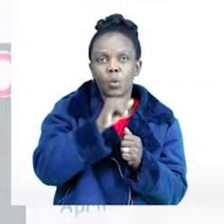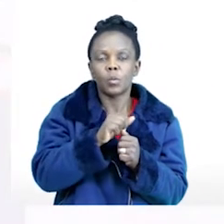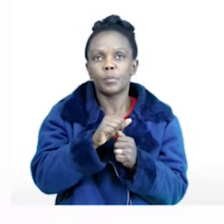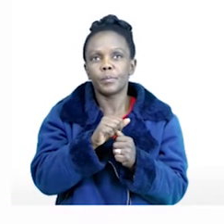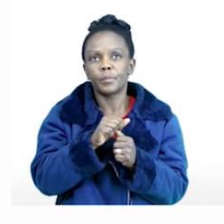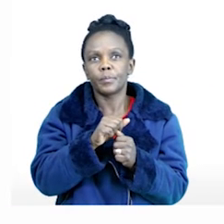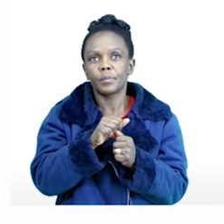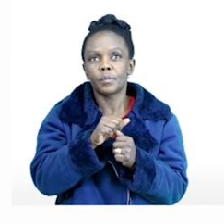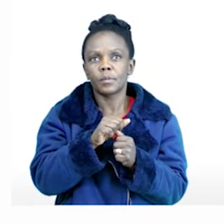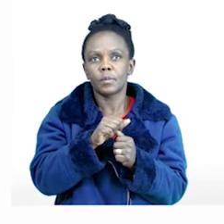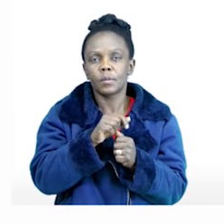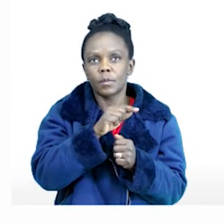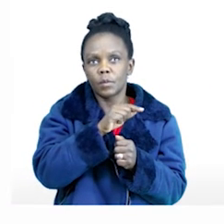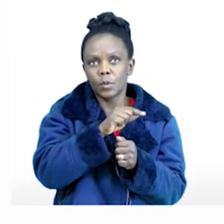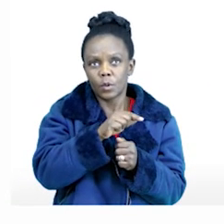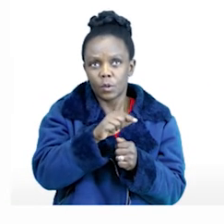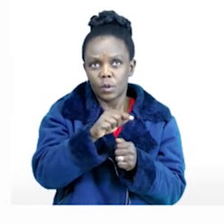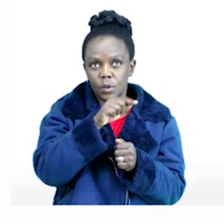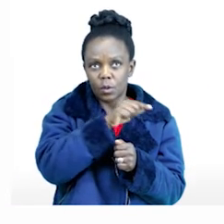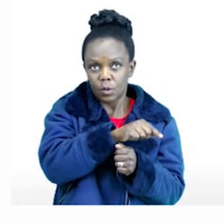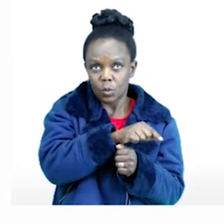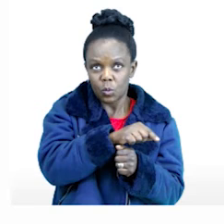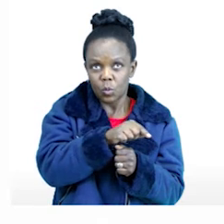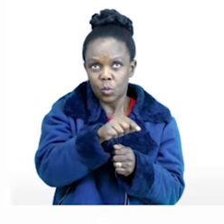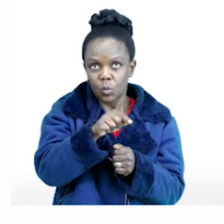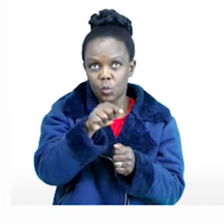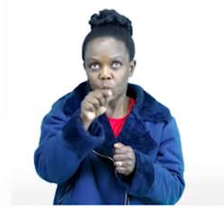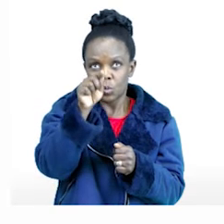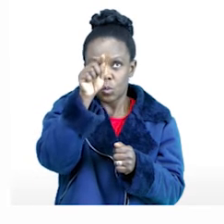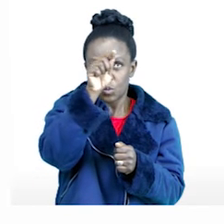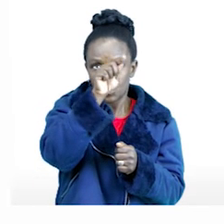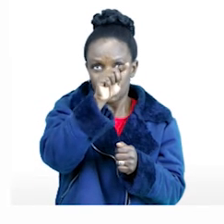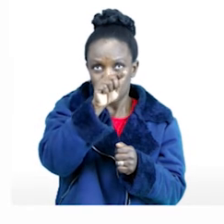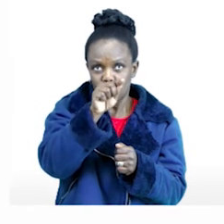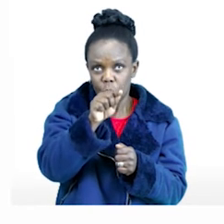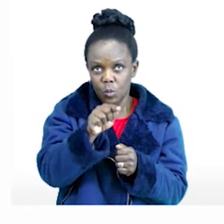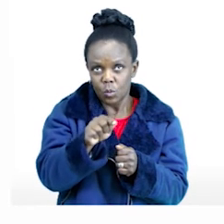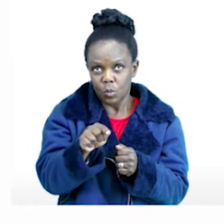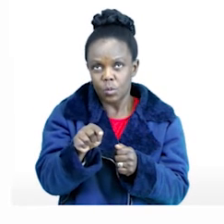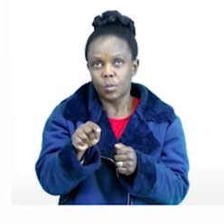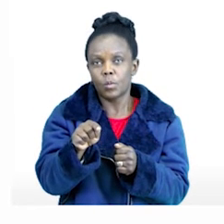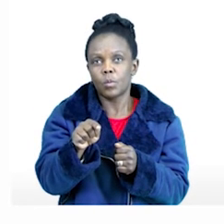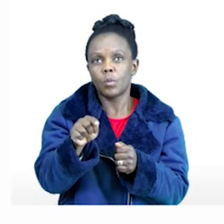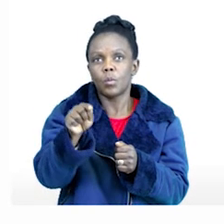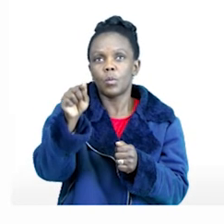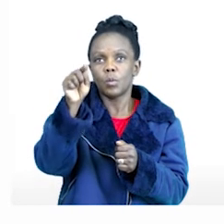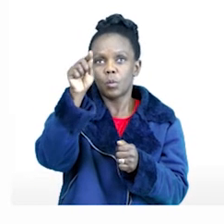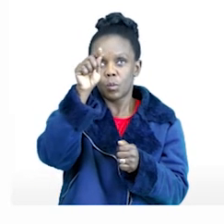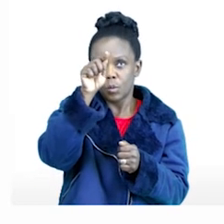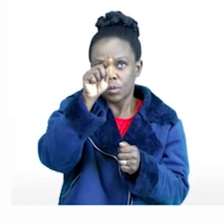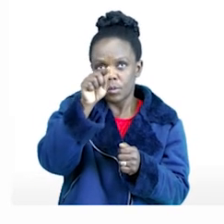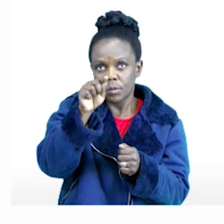bottom, going round in a loop and down, and round